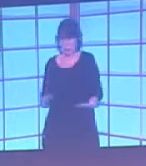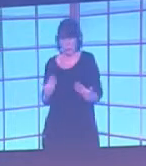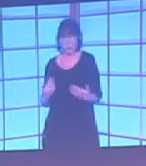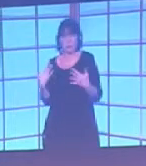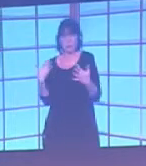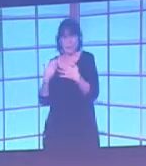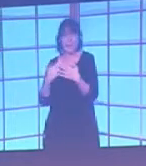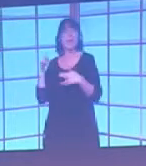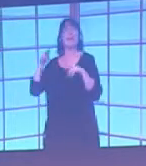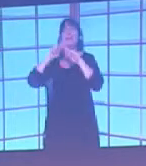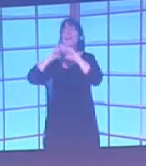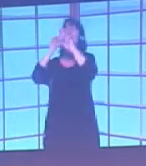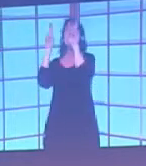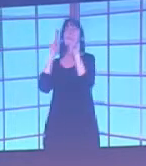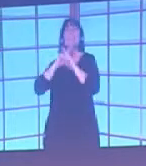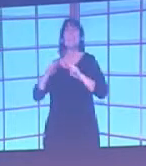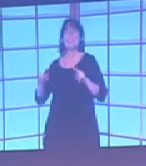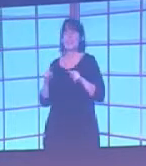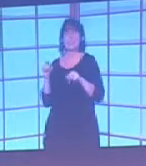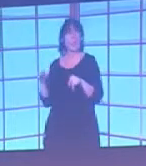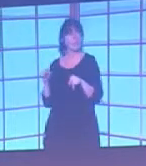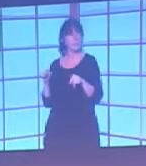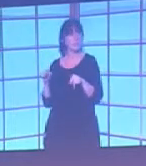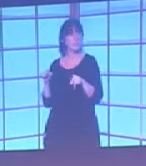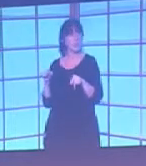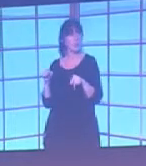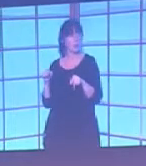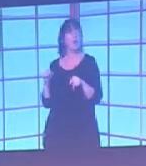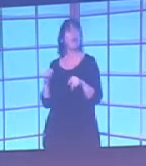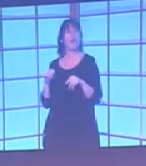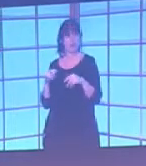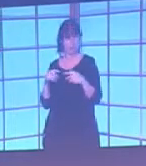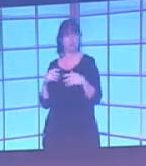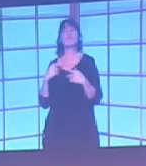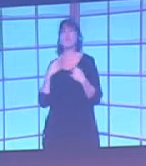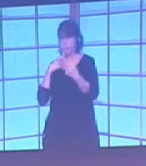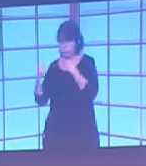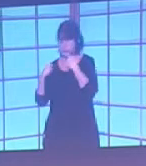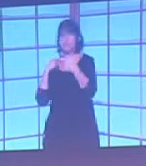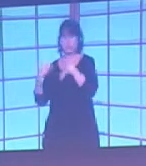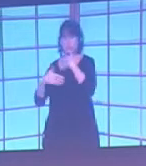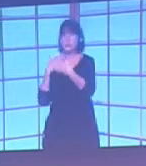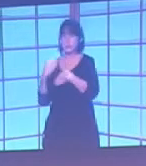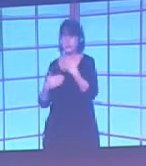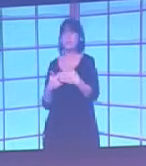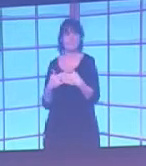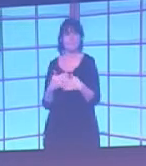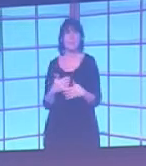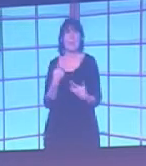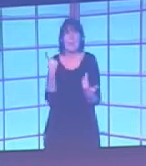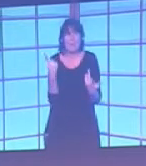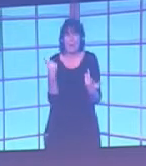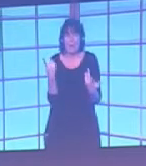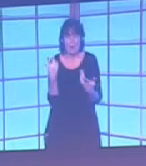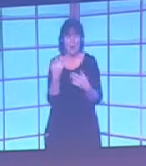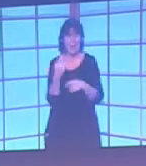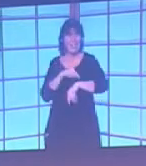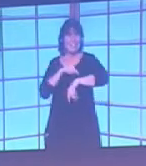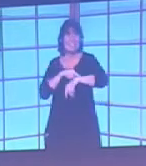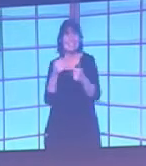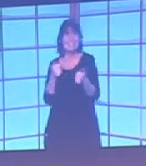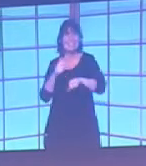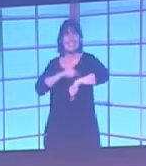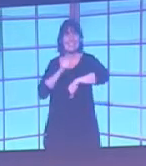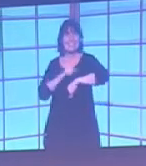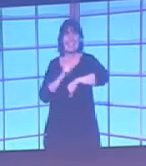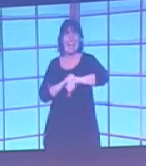la fédération. Donc, on va essayer de voir. Mais c'est vrai que ce qui nous manque, c'est le temps. We